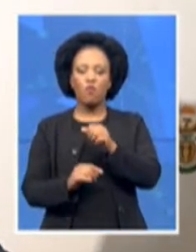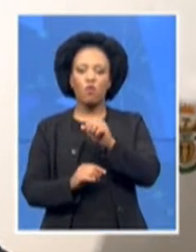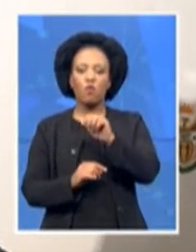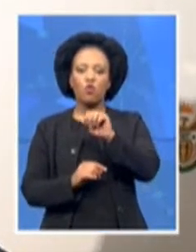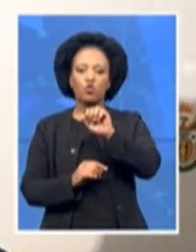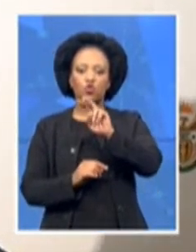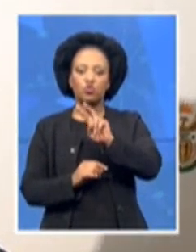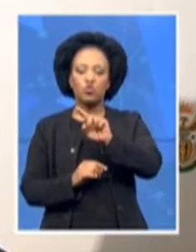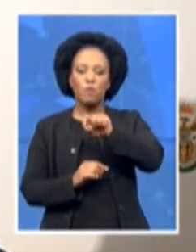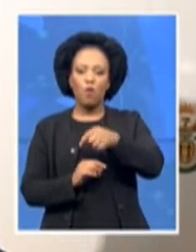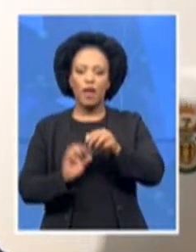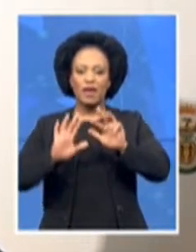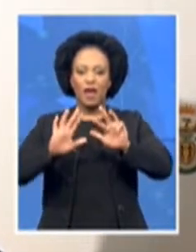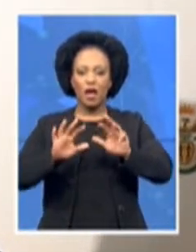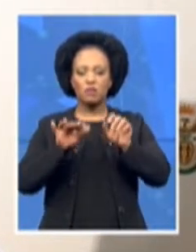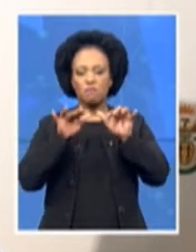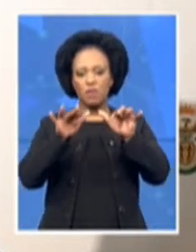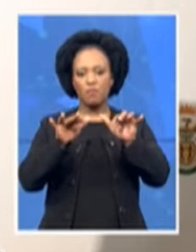Okay.